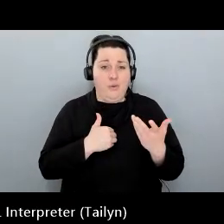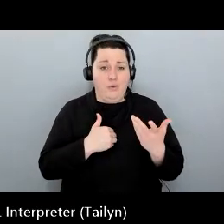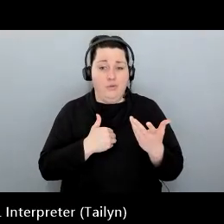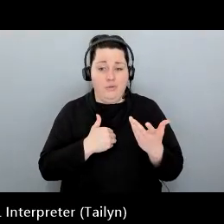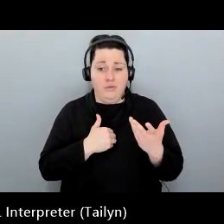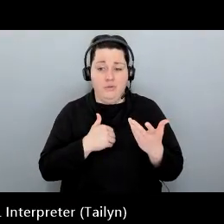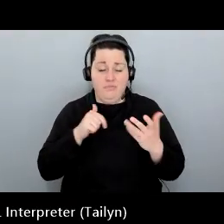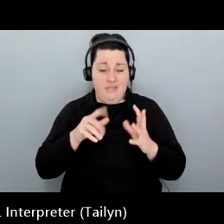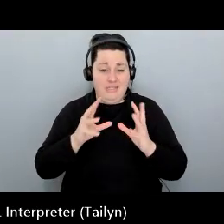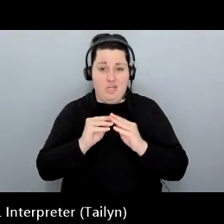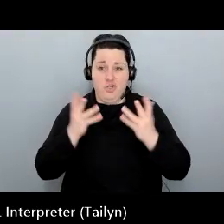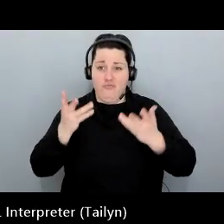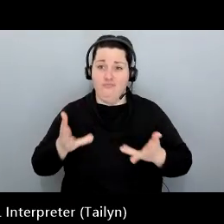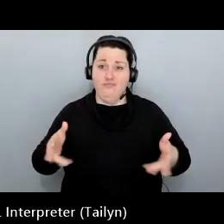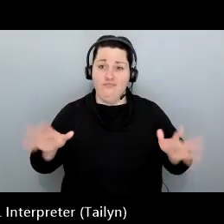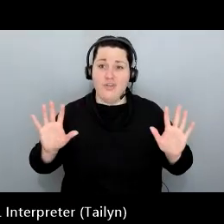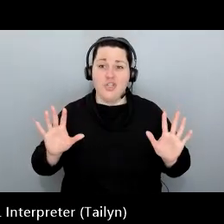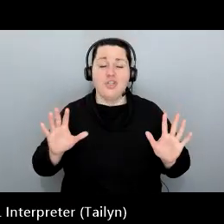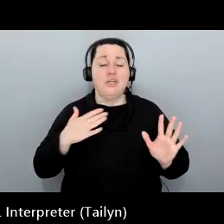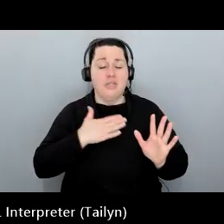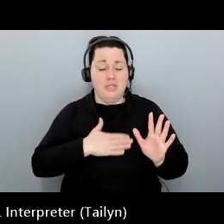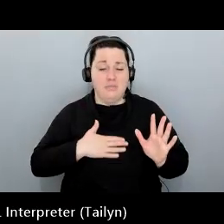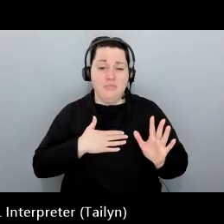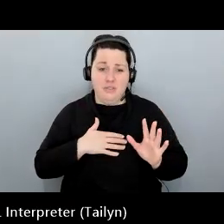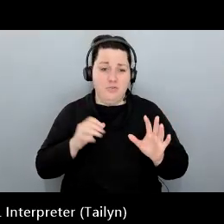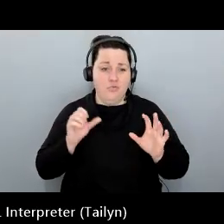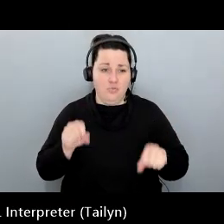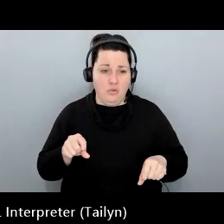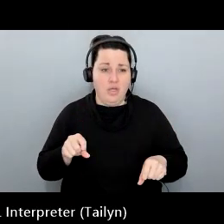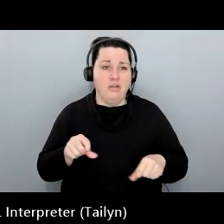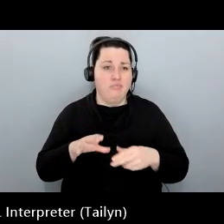this session here. Please again feel free to share this with